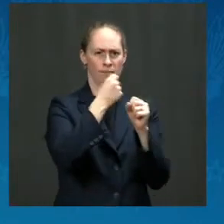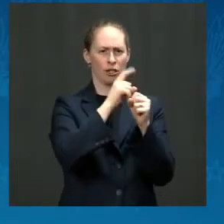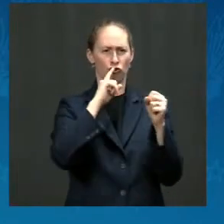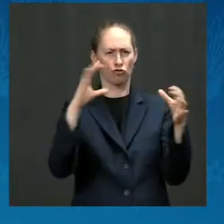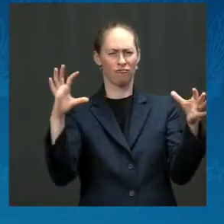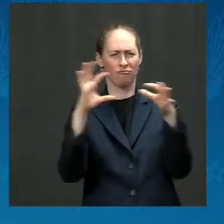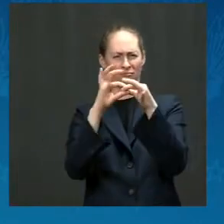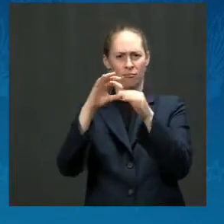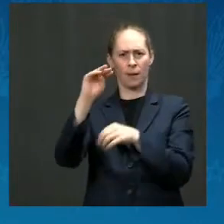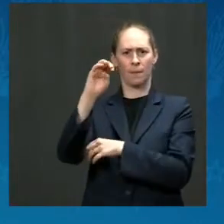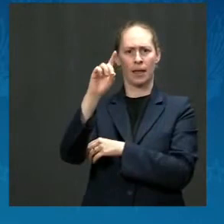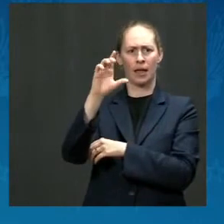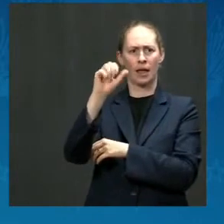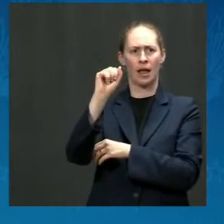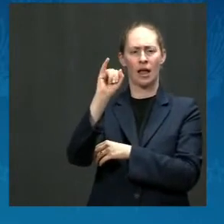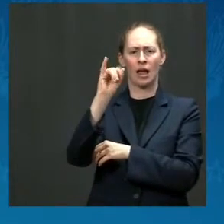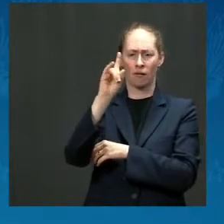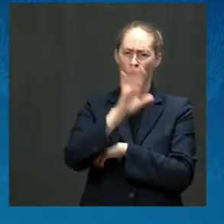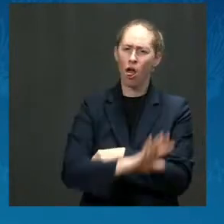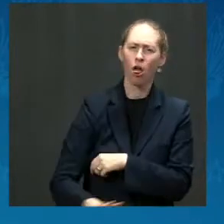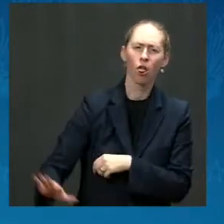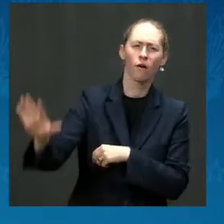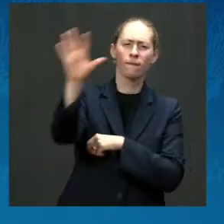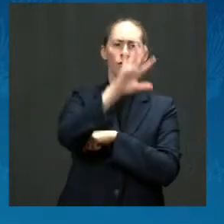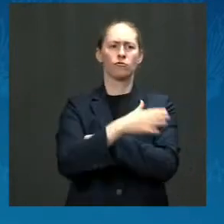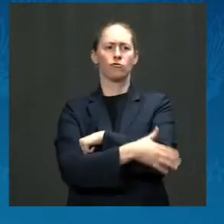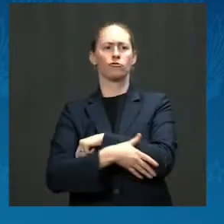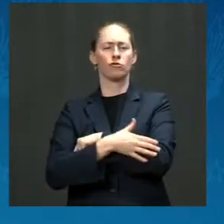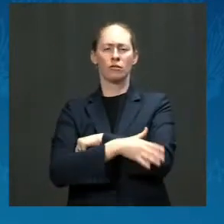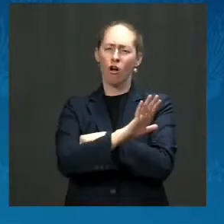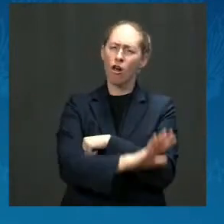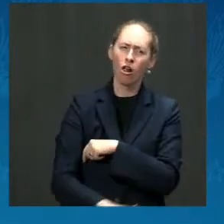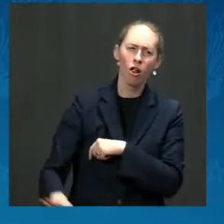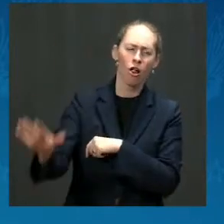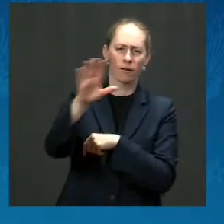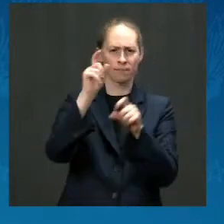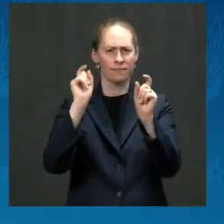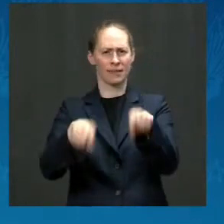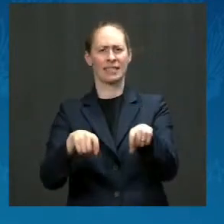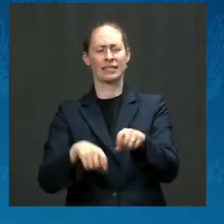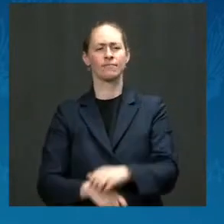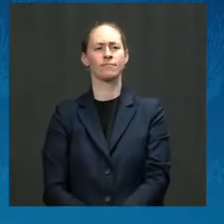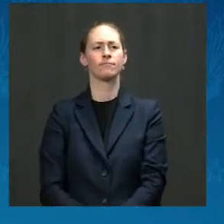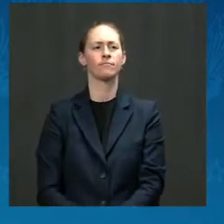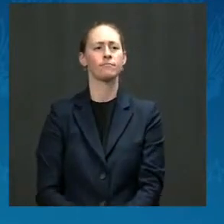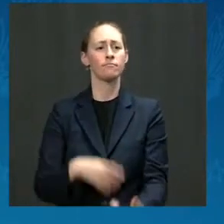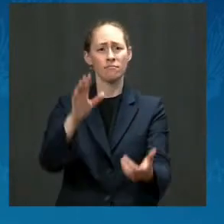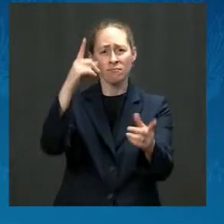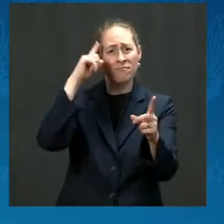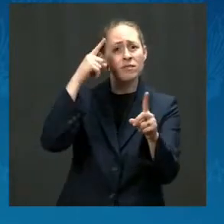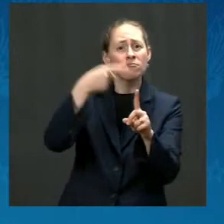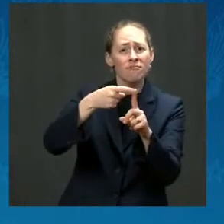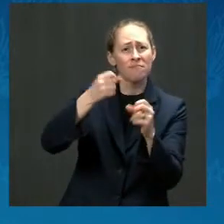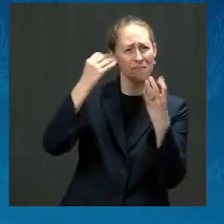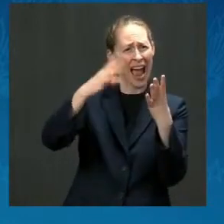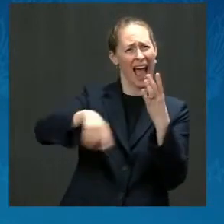To expand Medicaid in every state. People live in every state.